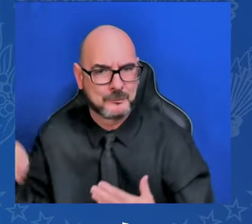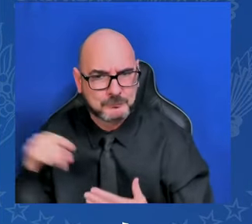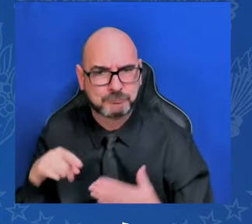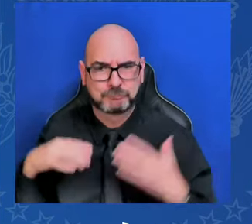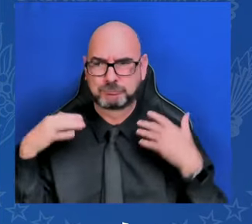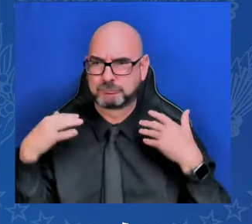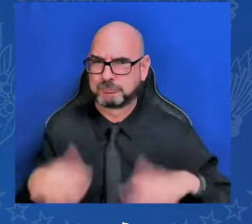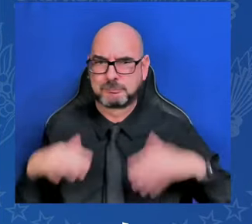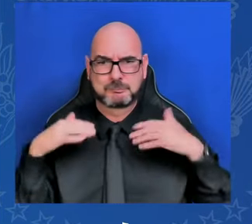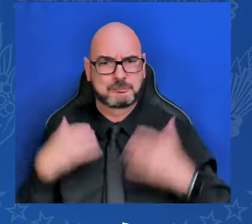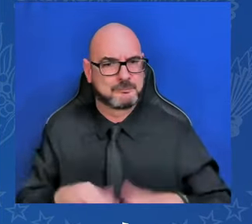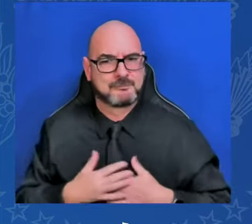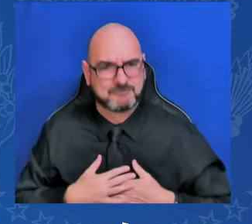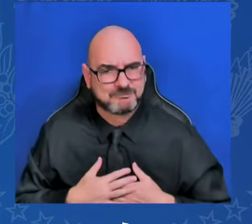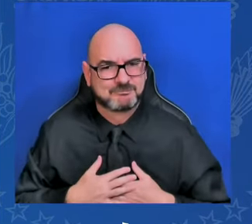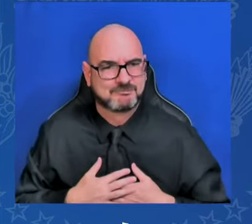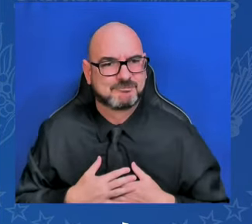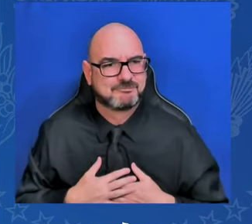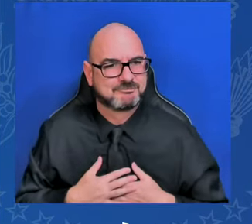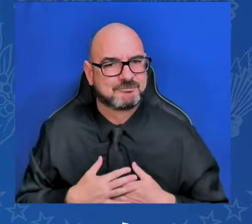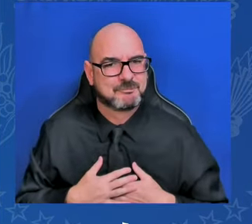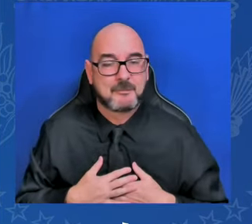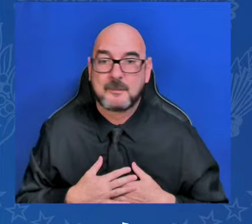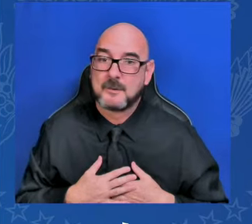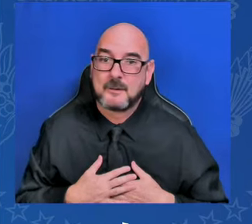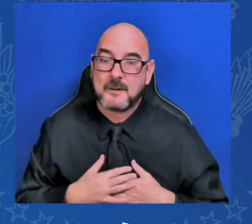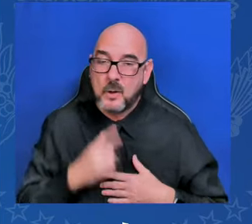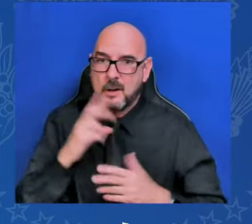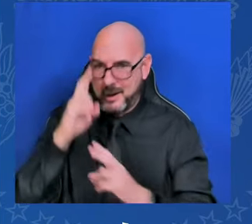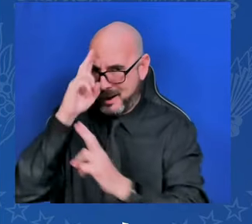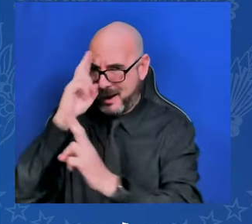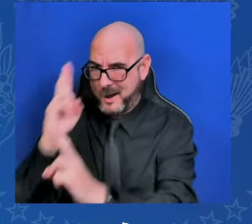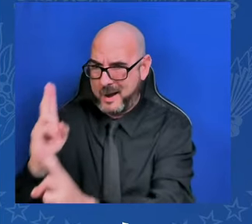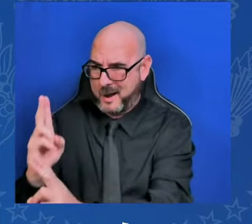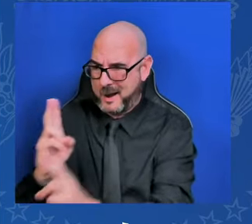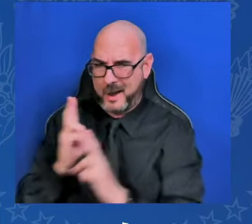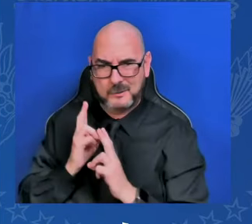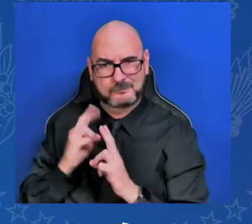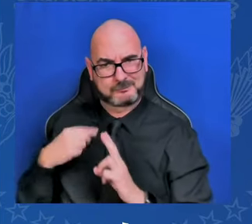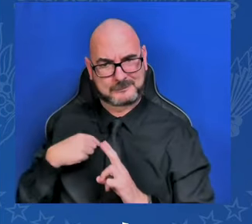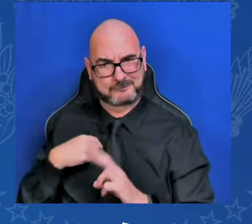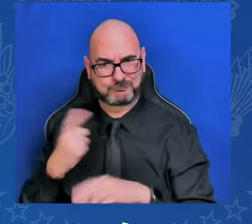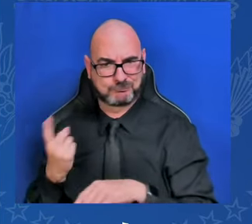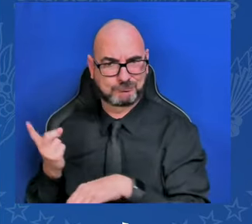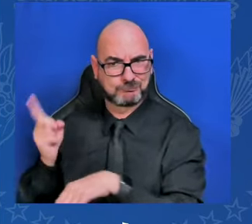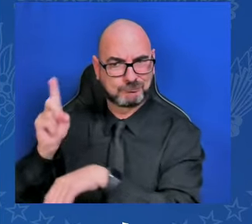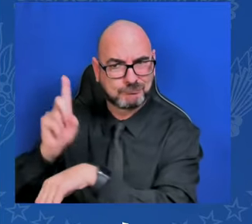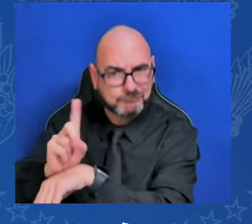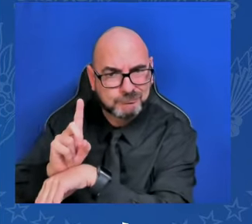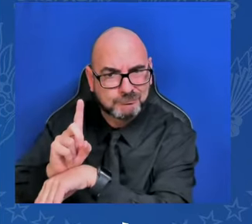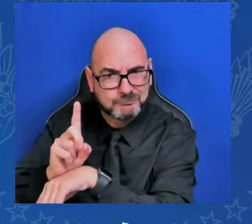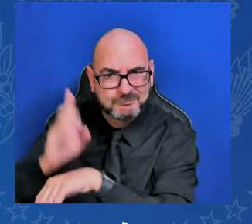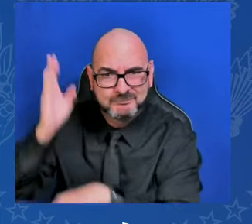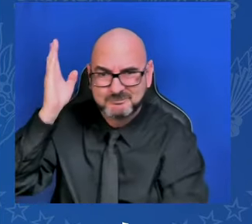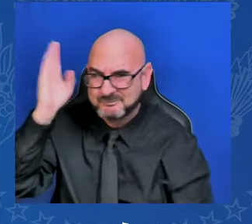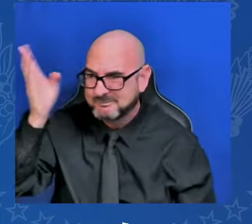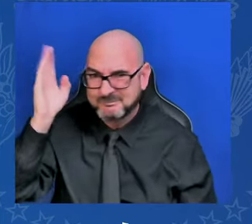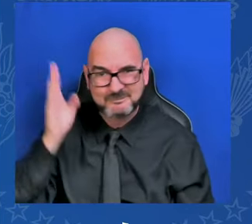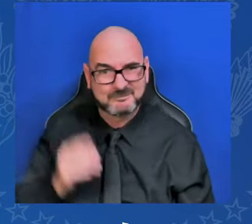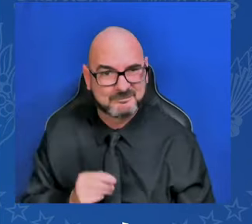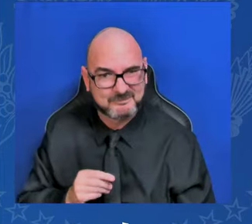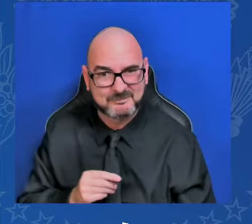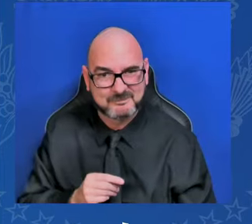It's a high honor and a distinct privilege to have this opportunity to present someone who really needs no